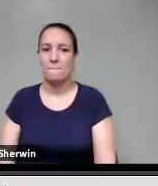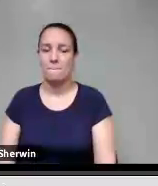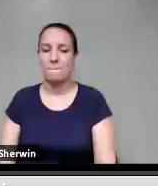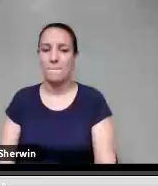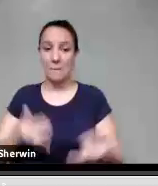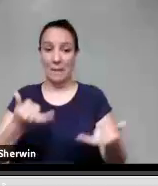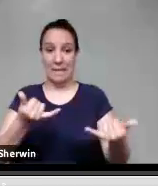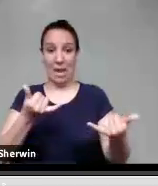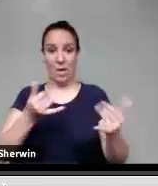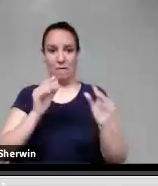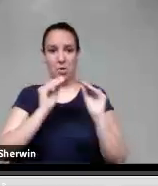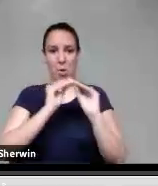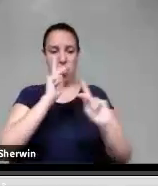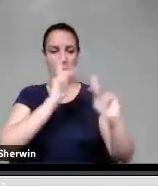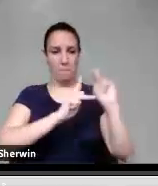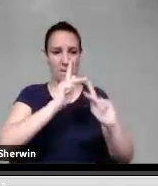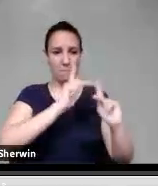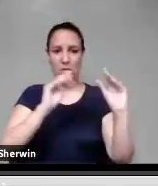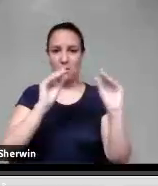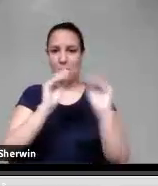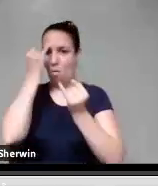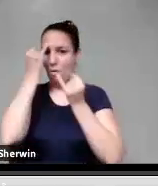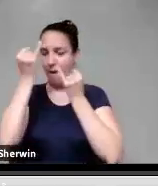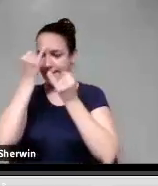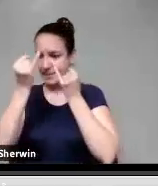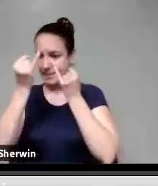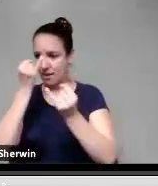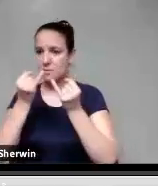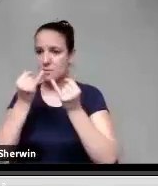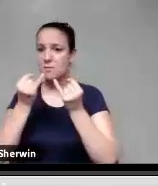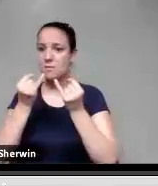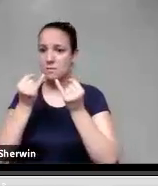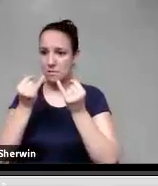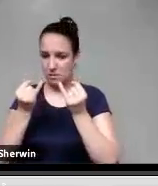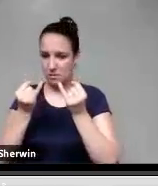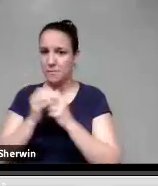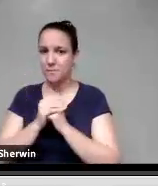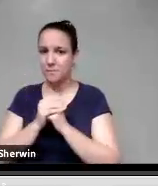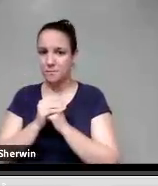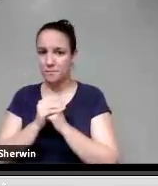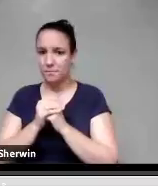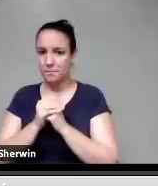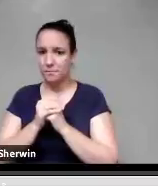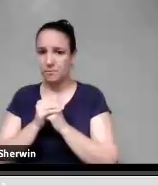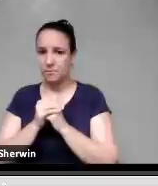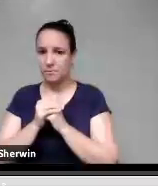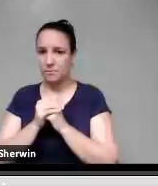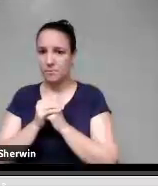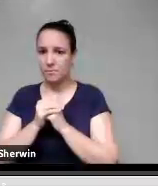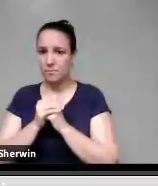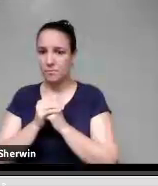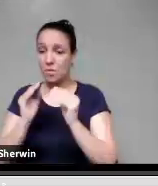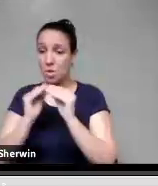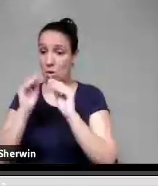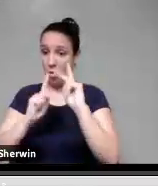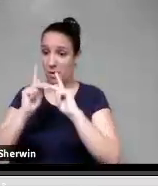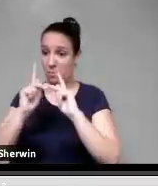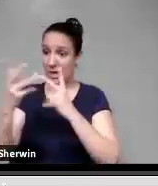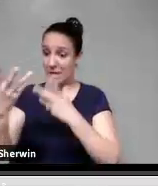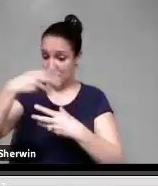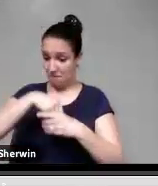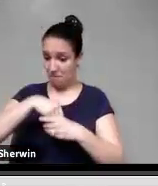a more viable and vital library in our community. And Corsina said getting more people into the library for better